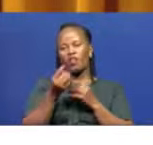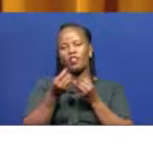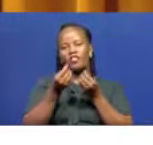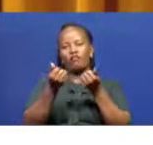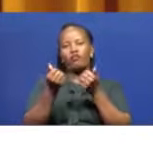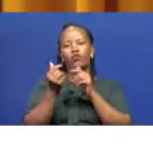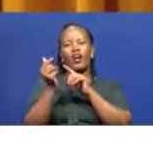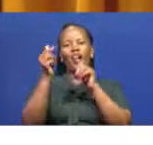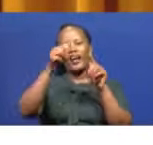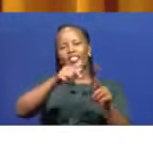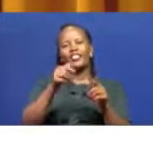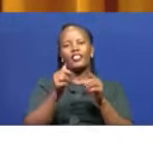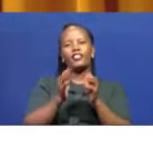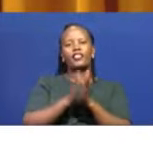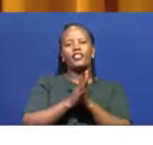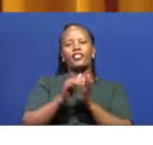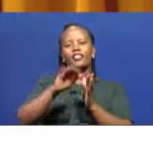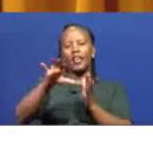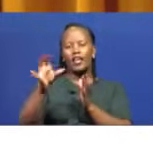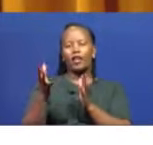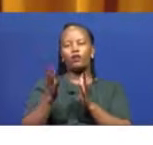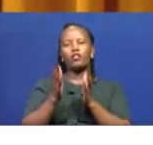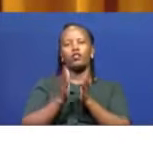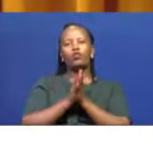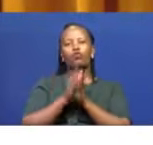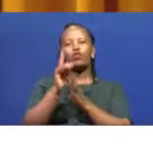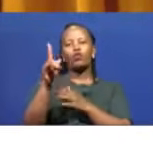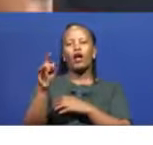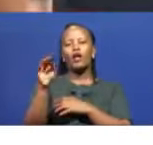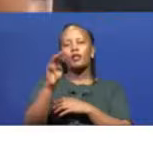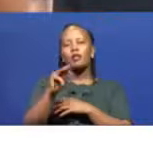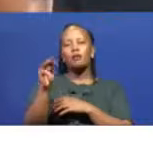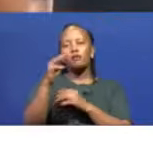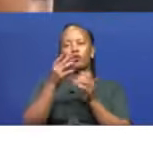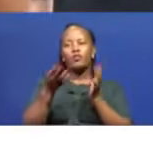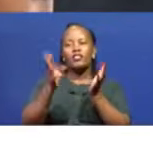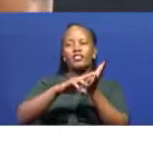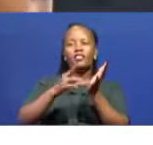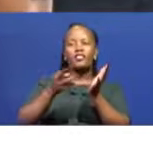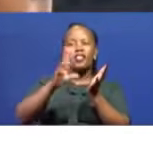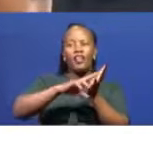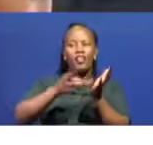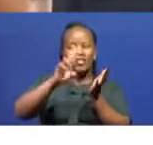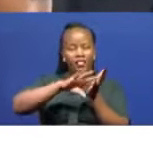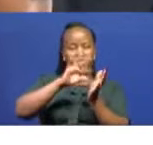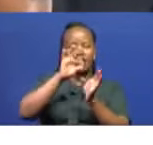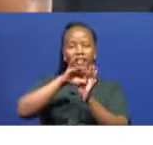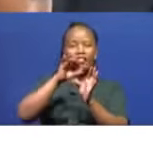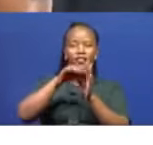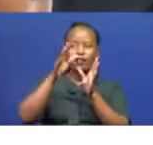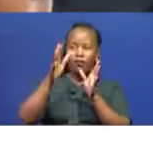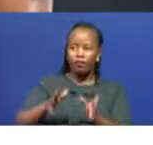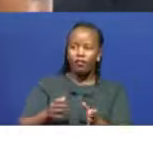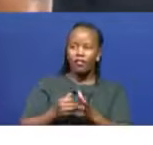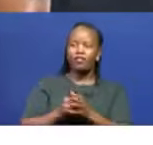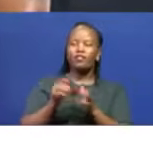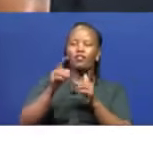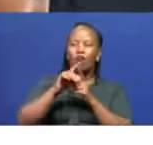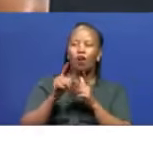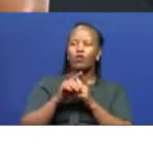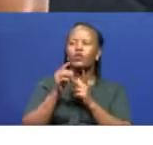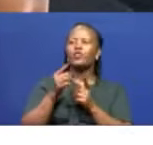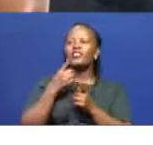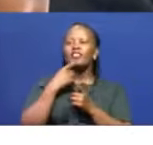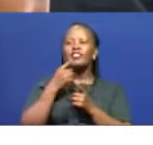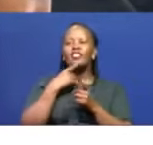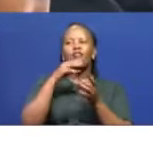a county with over 1 million registered voters, that there was no proper coordination, and he described the